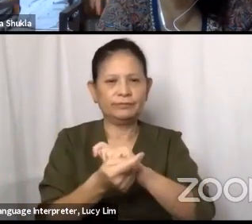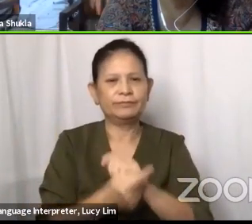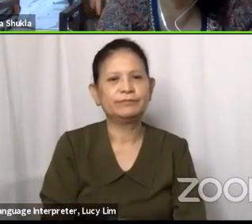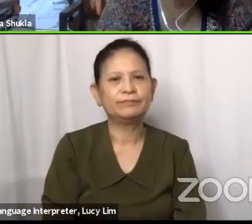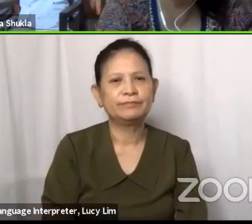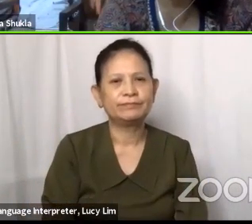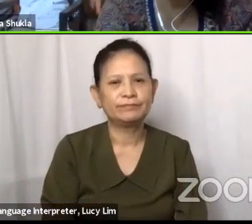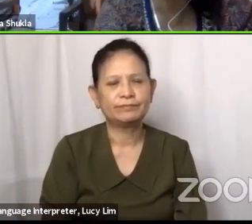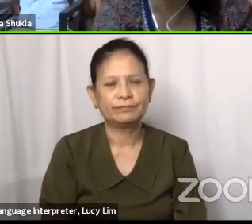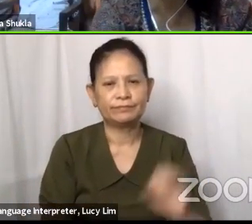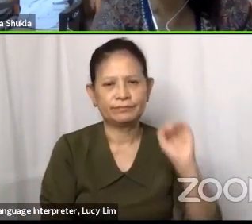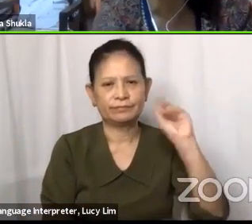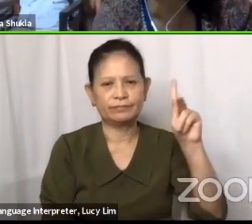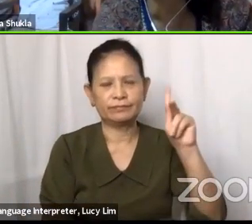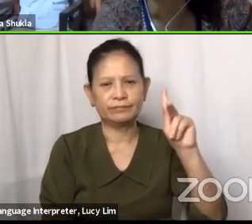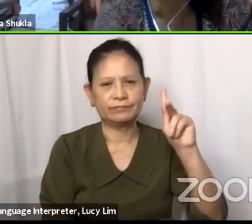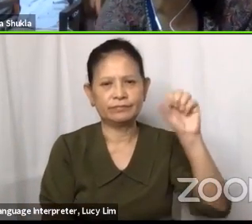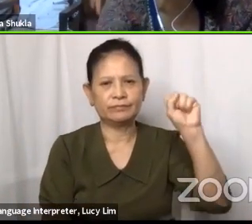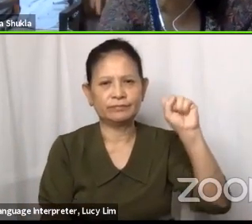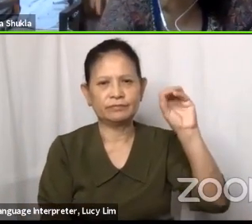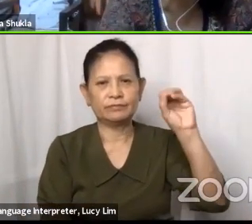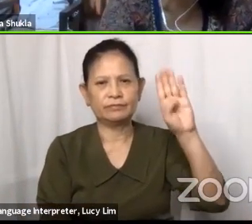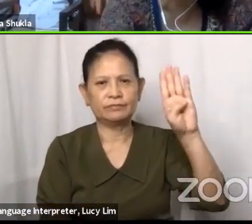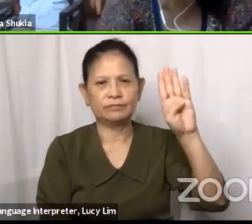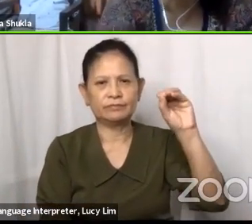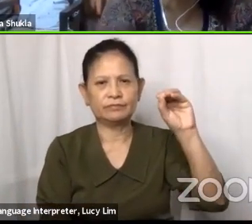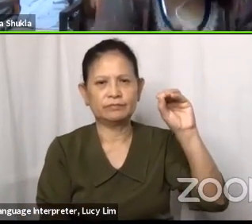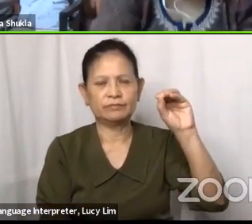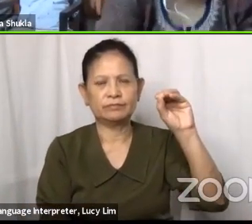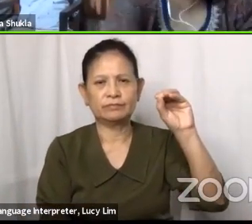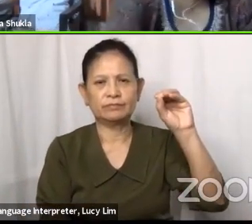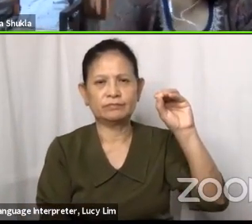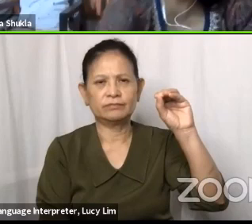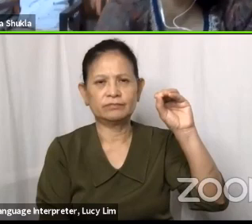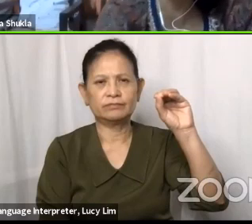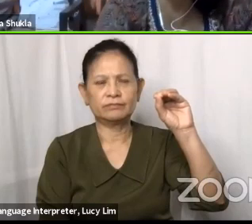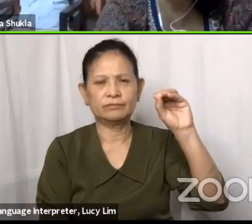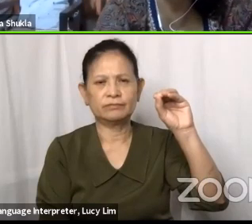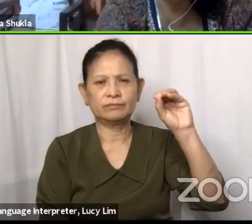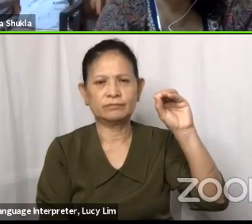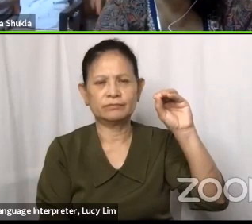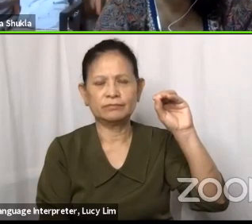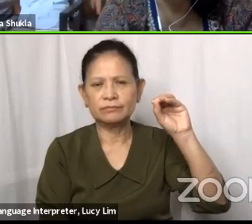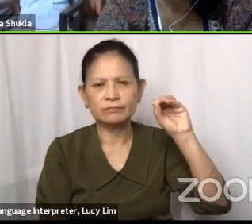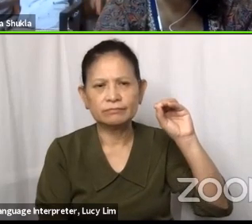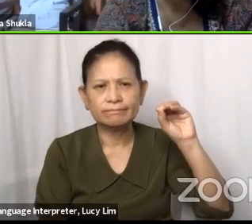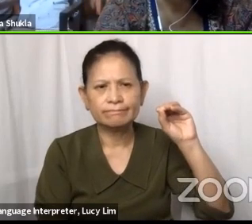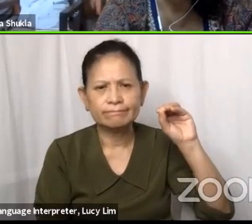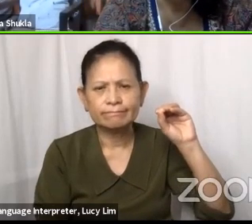Okay, thank you. Sobo, yes, now we are back to Sobo. Yes, Sobo. Would you like?